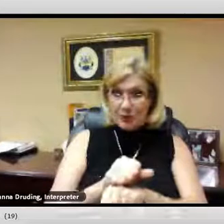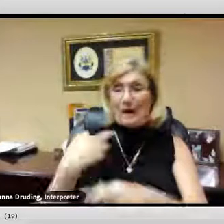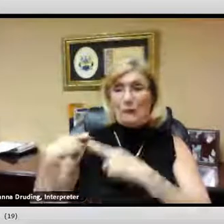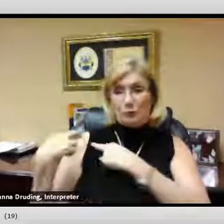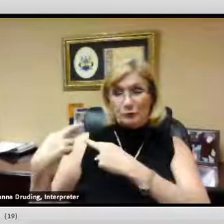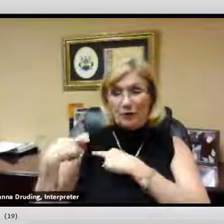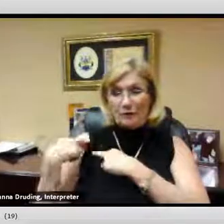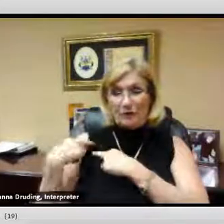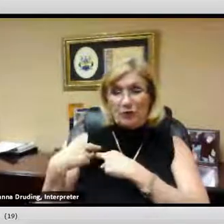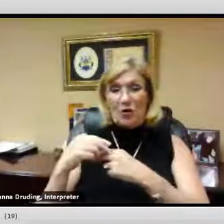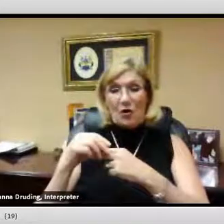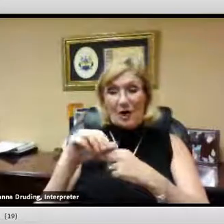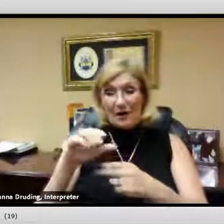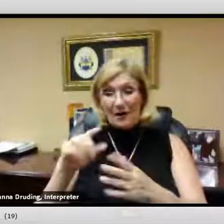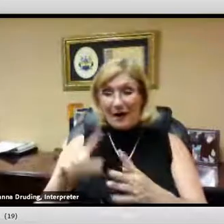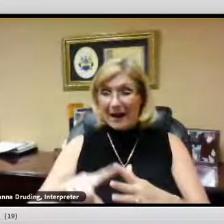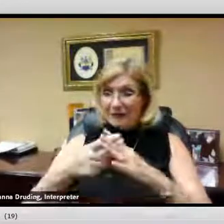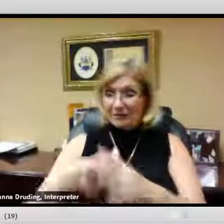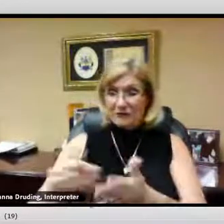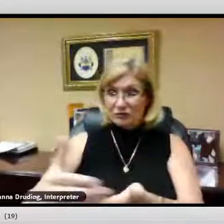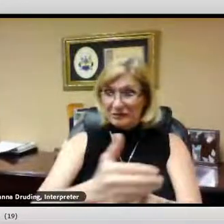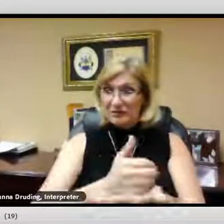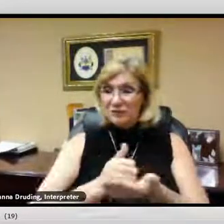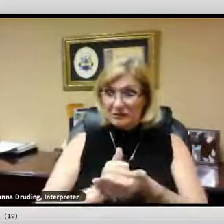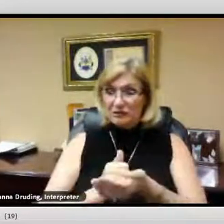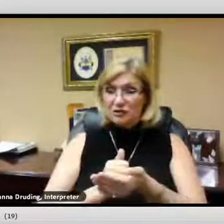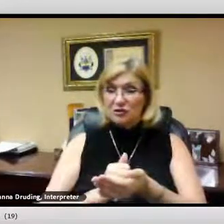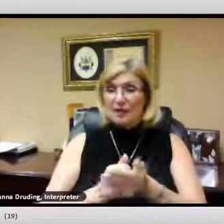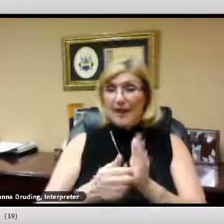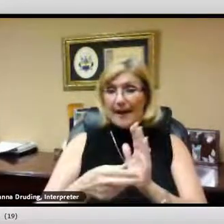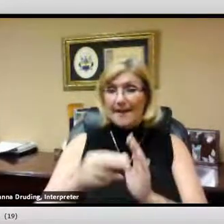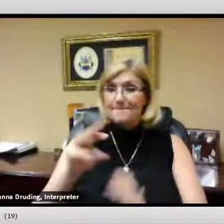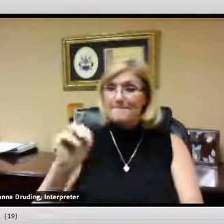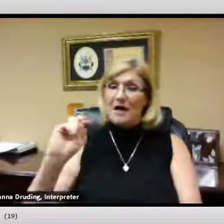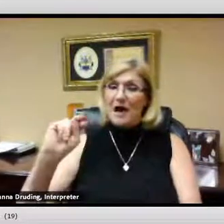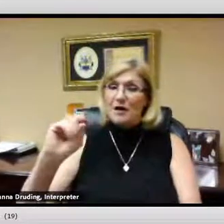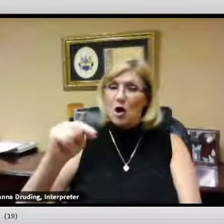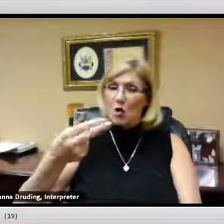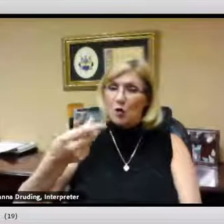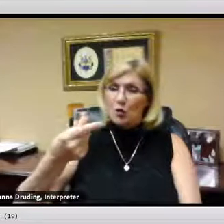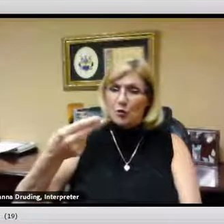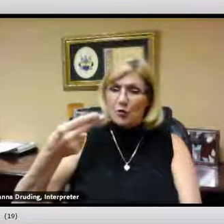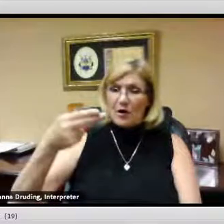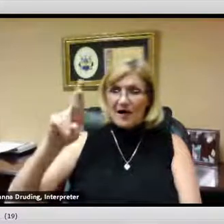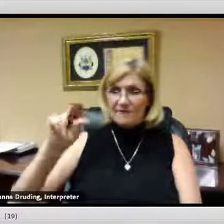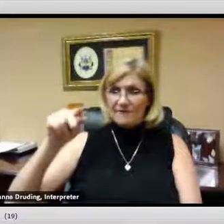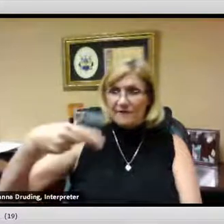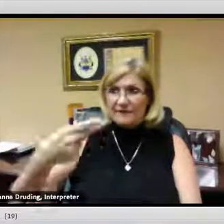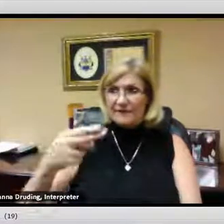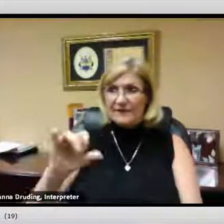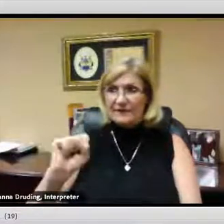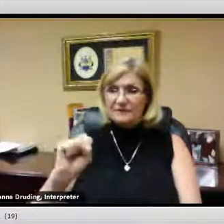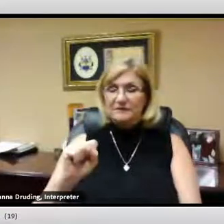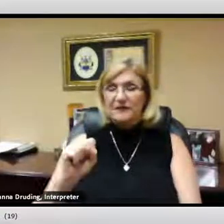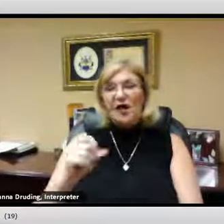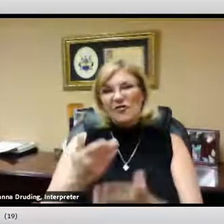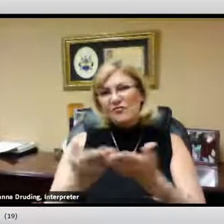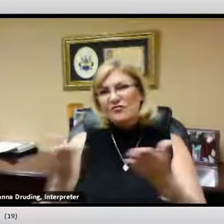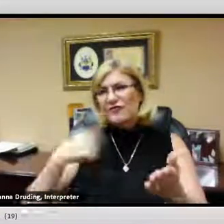for acquisitions and cataloging of monographs, which we basically define as all firm orders, things we order one